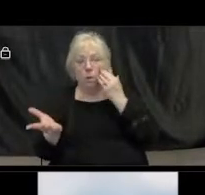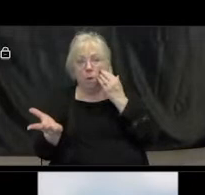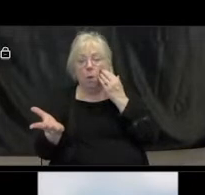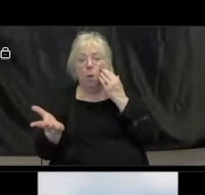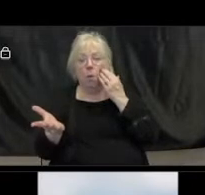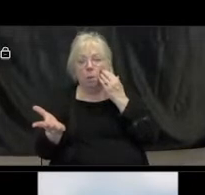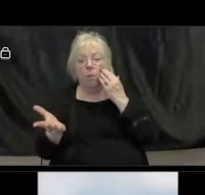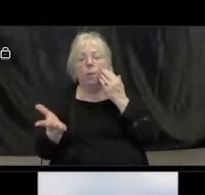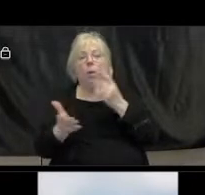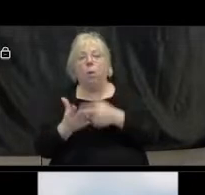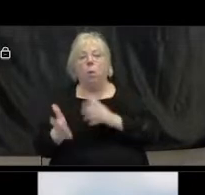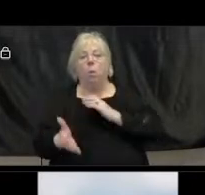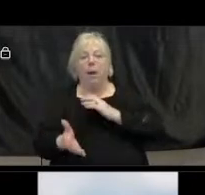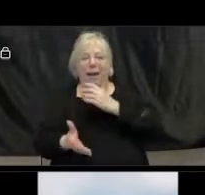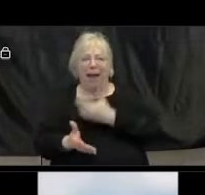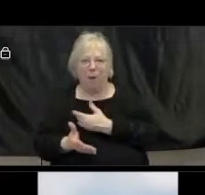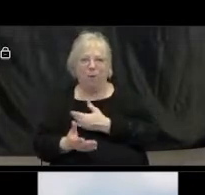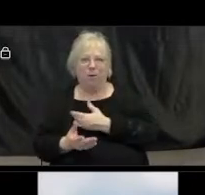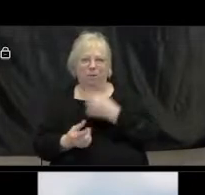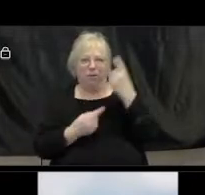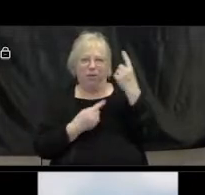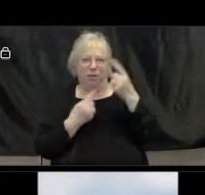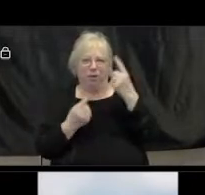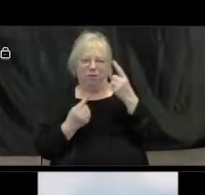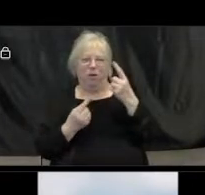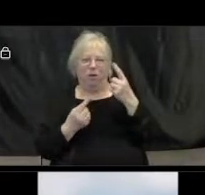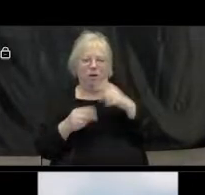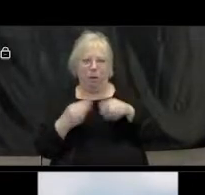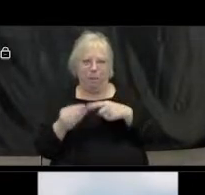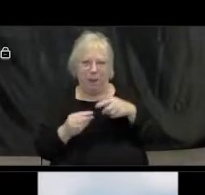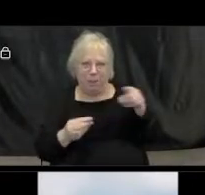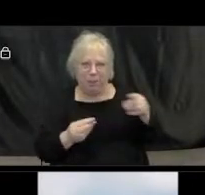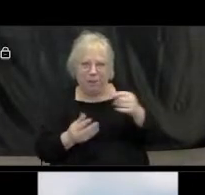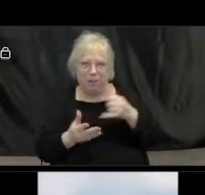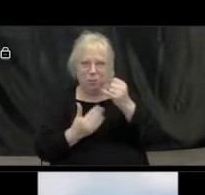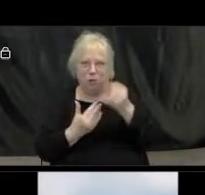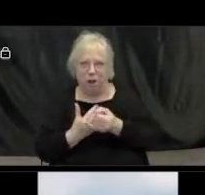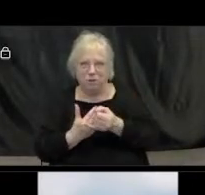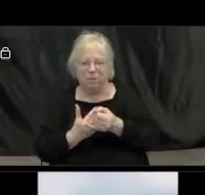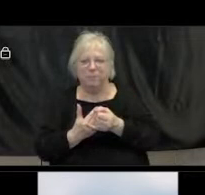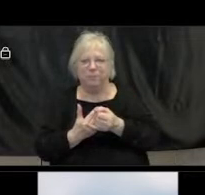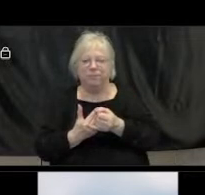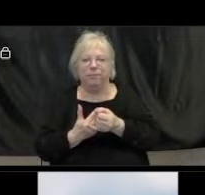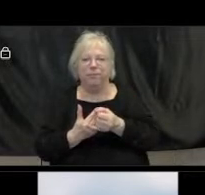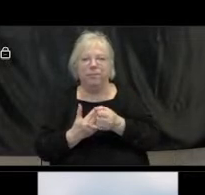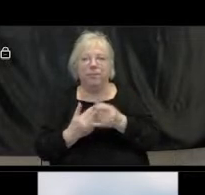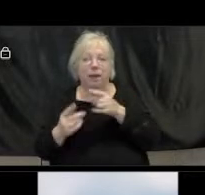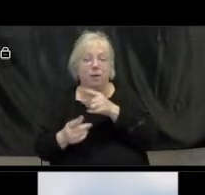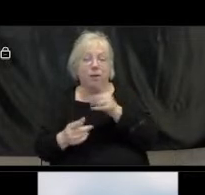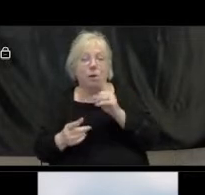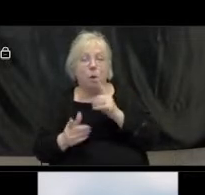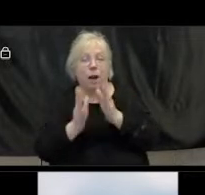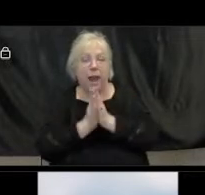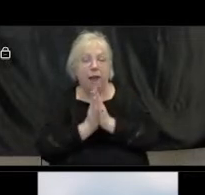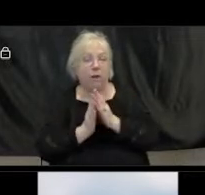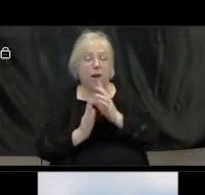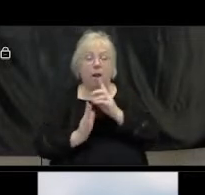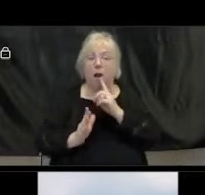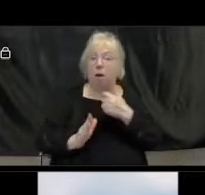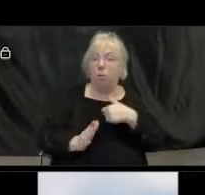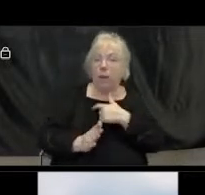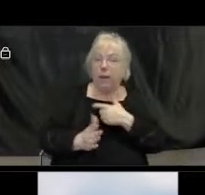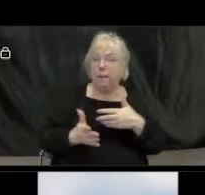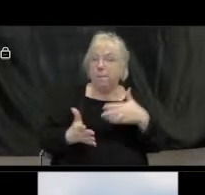what our thoughts are regarding this, and you're asking Are we opposed to it or